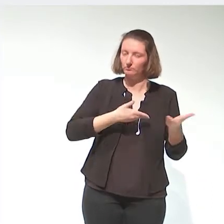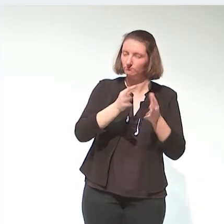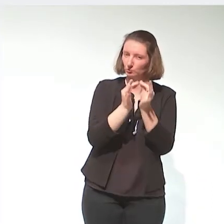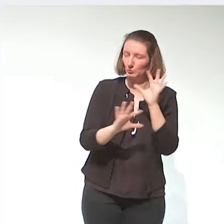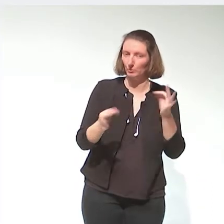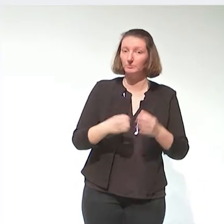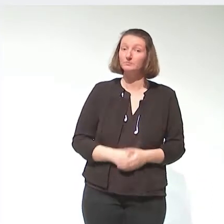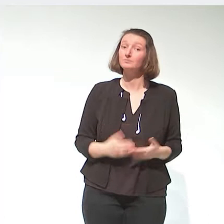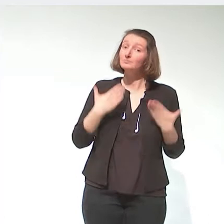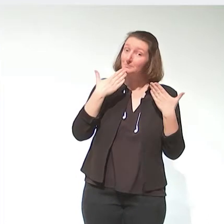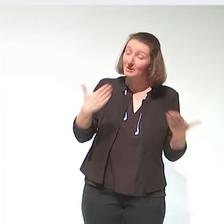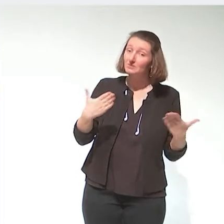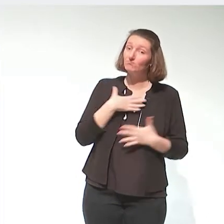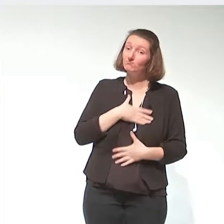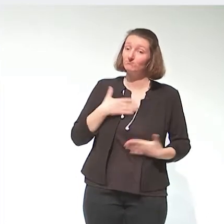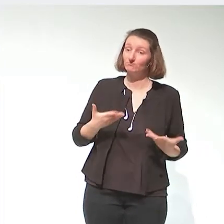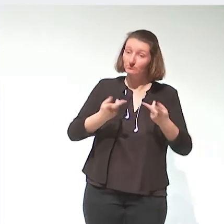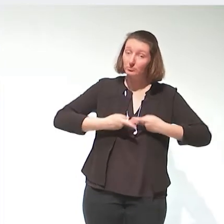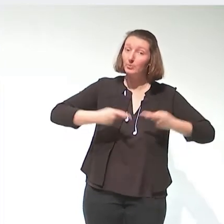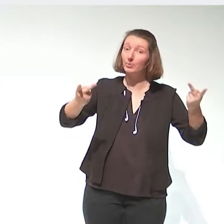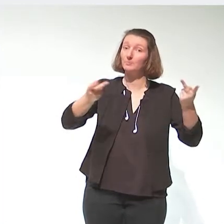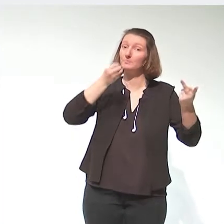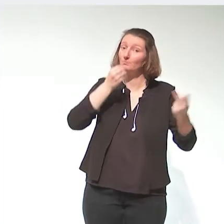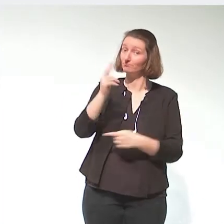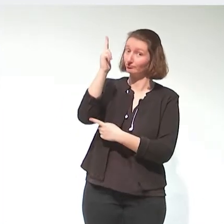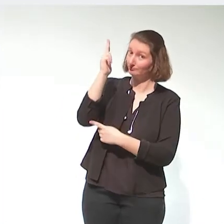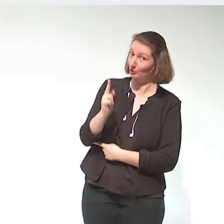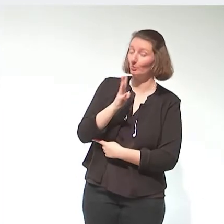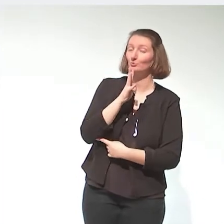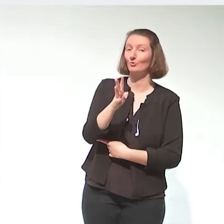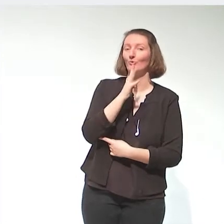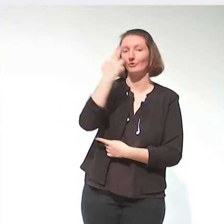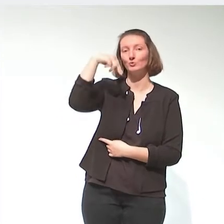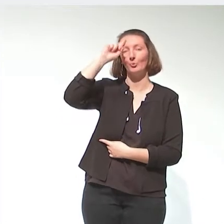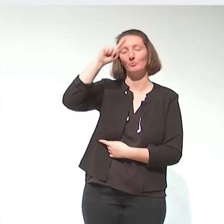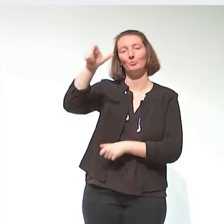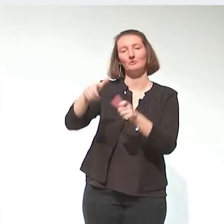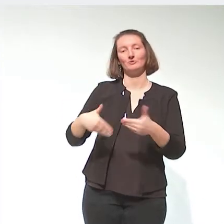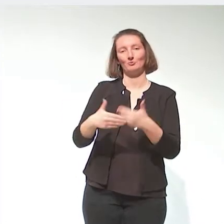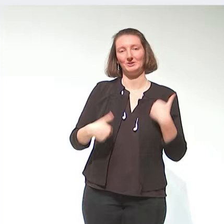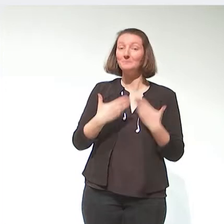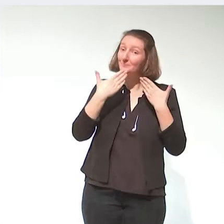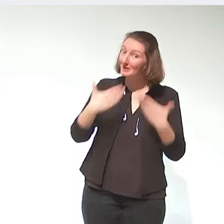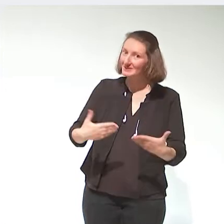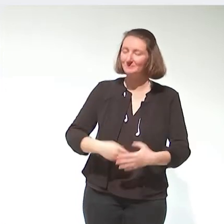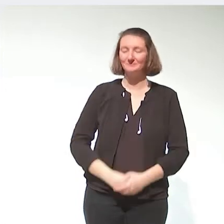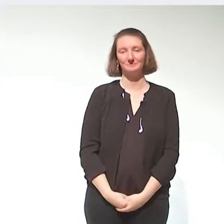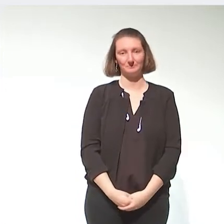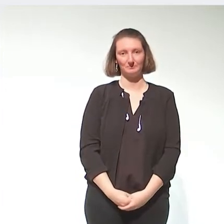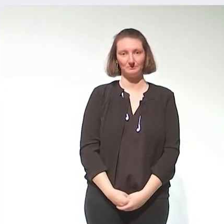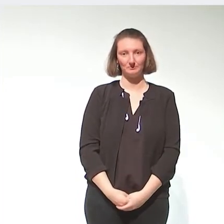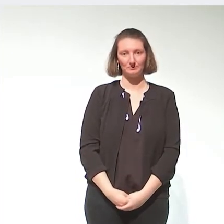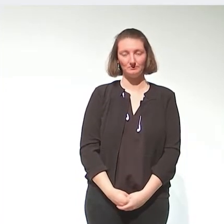together. Thank you very much, and I'm happy to now declare open this conference on European policy for persons with disabilities. Thank you.